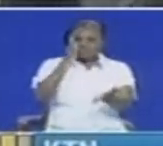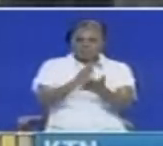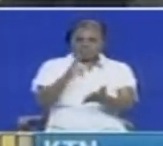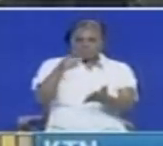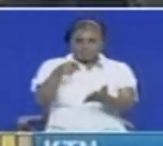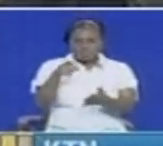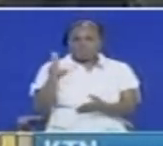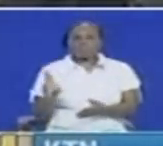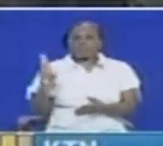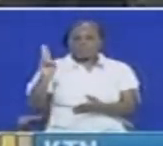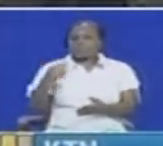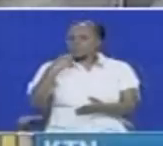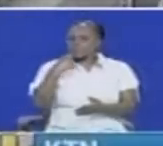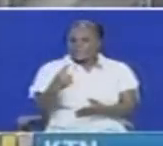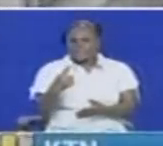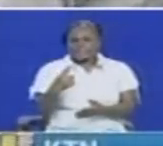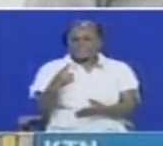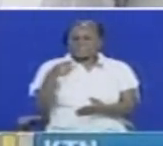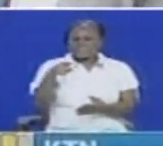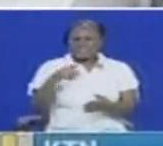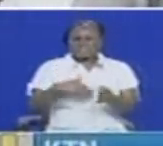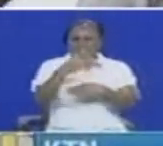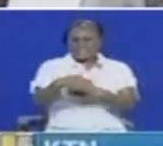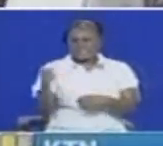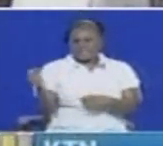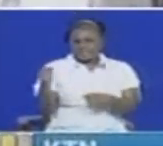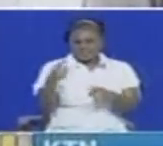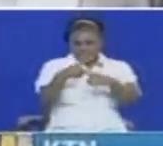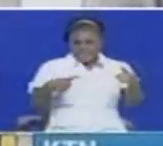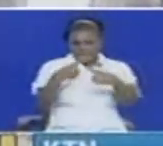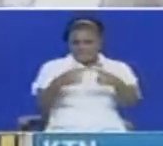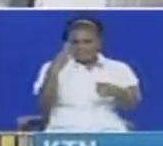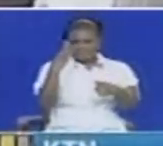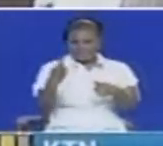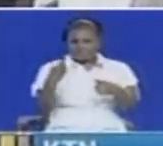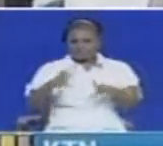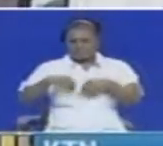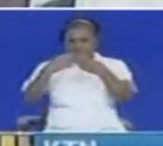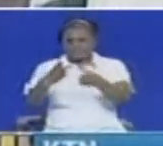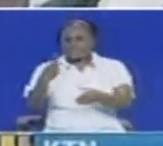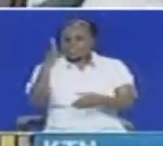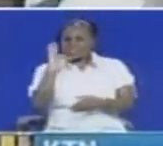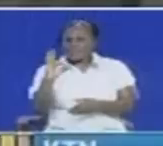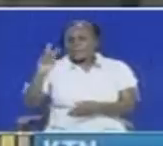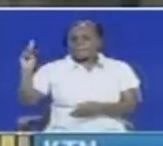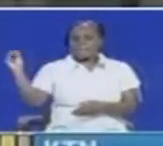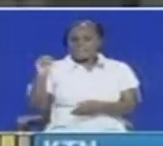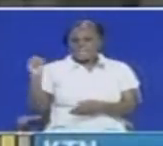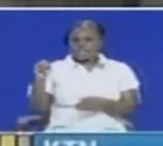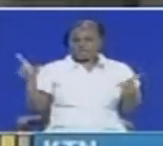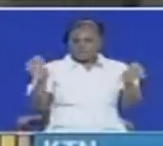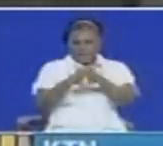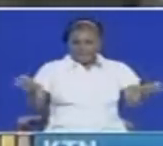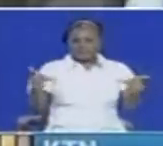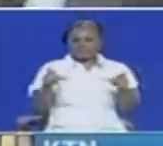the President has said that in the next 3 years, we are going to issue 3 million title deeds. We